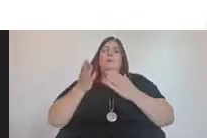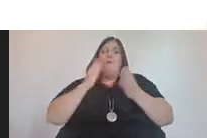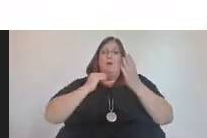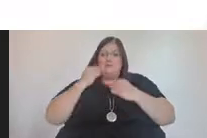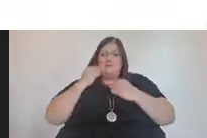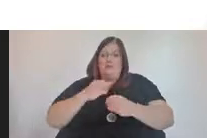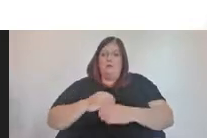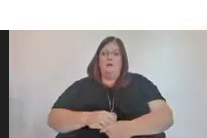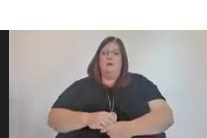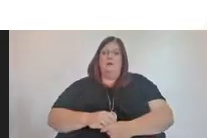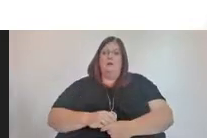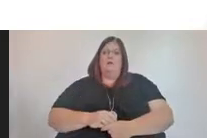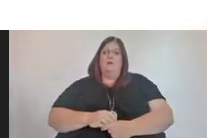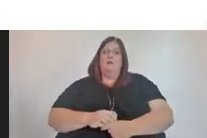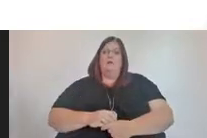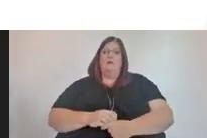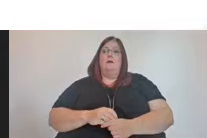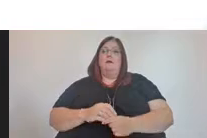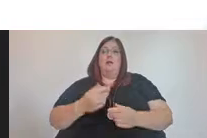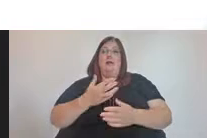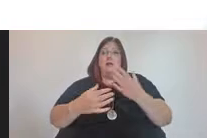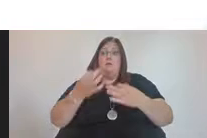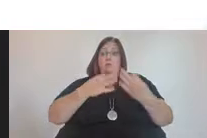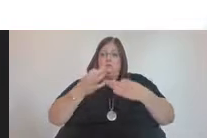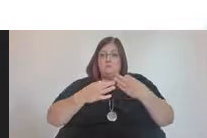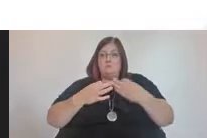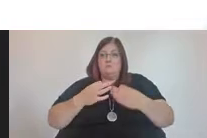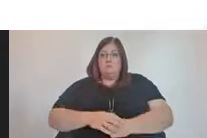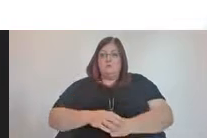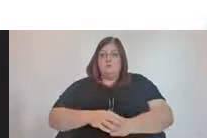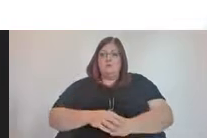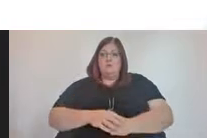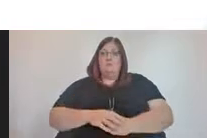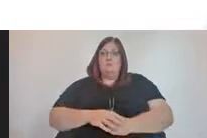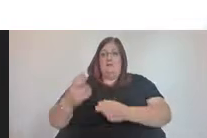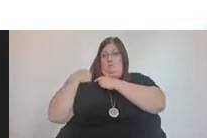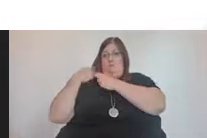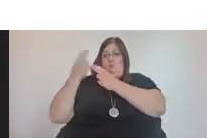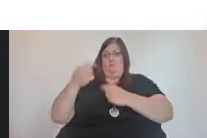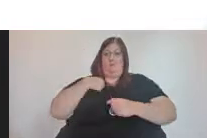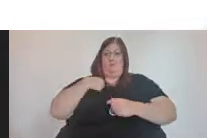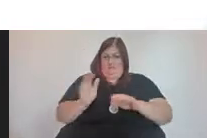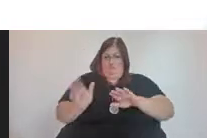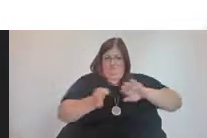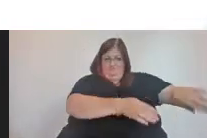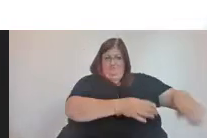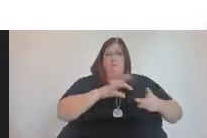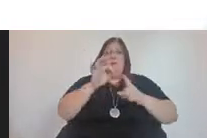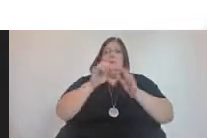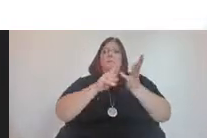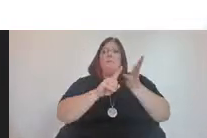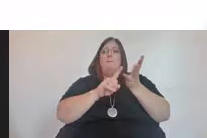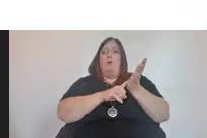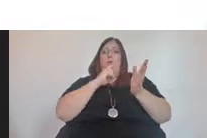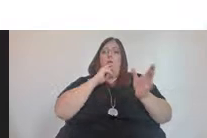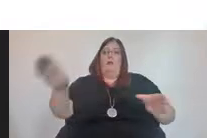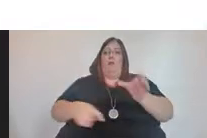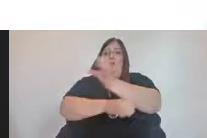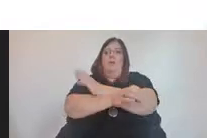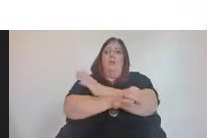and clearly an opportunity to ask questions about any of that at the end, but I'll hand over to Paul Brown now, who's our Chief Financial Officer.